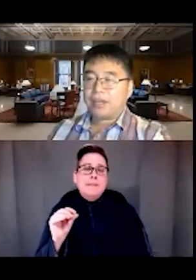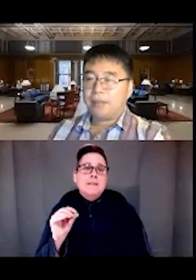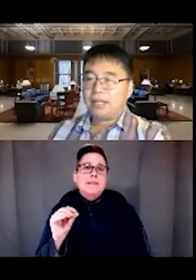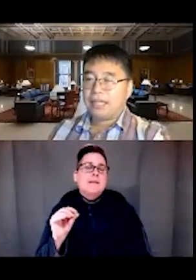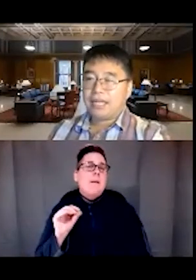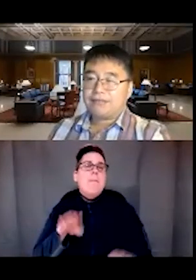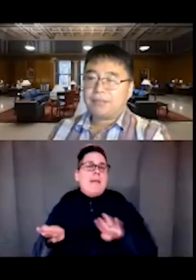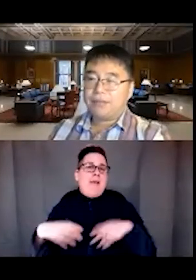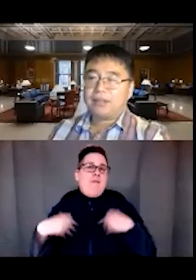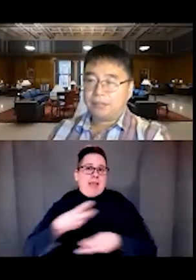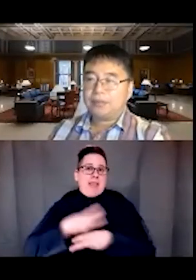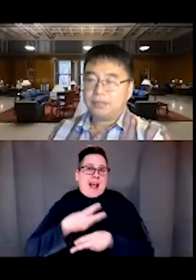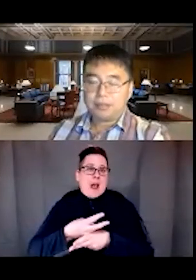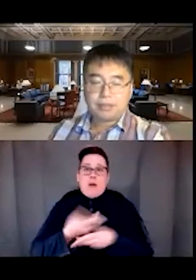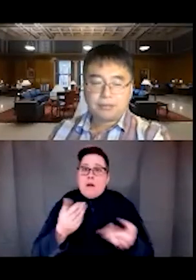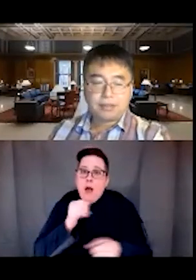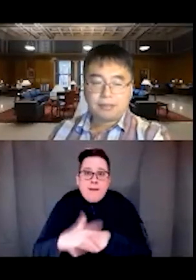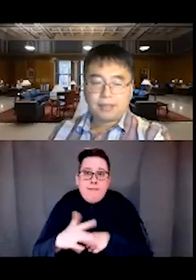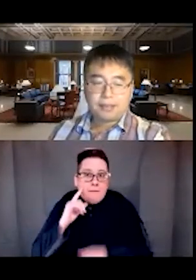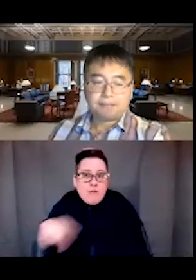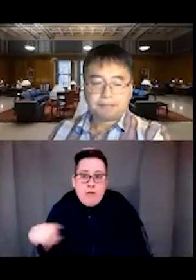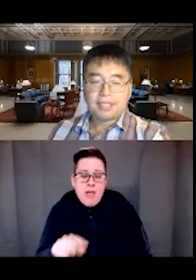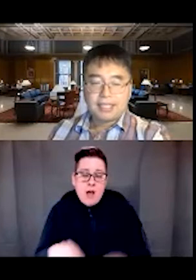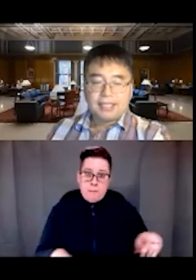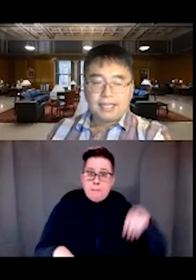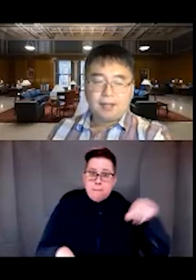health care might not even be available in terms of the claims data.